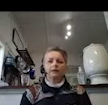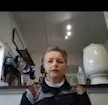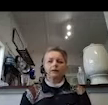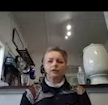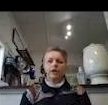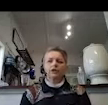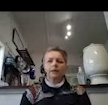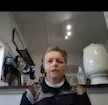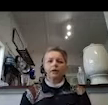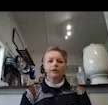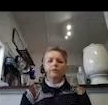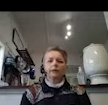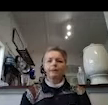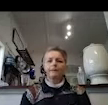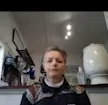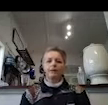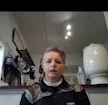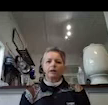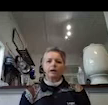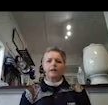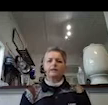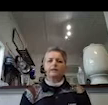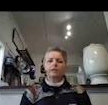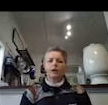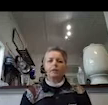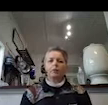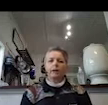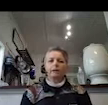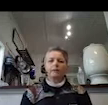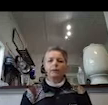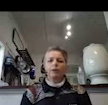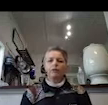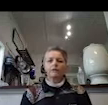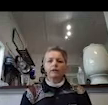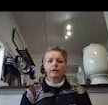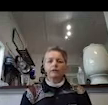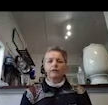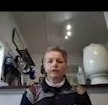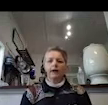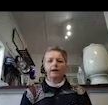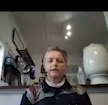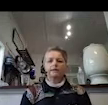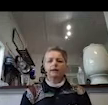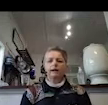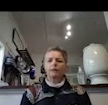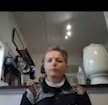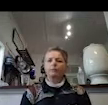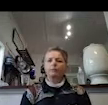maker, so the judge, magistrate, or member. It's the time when both sides of a